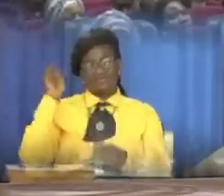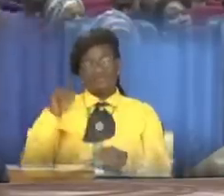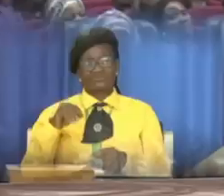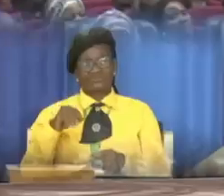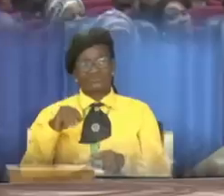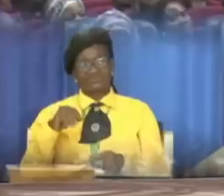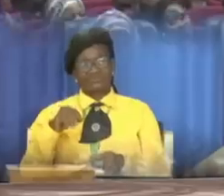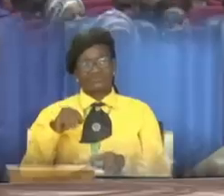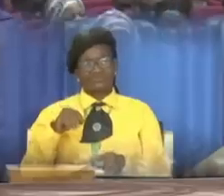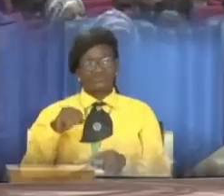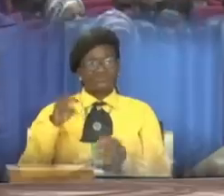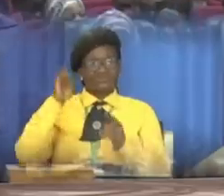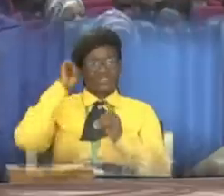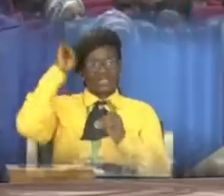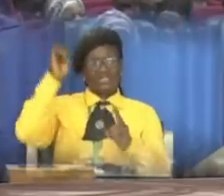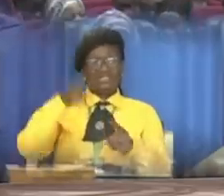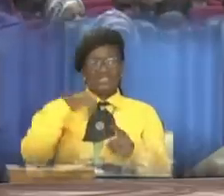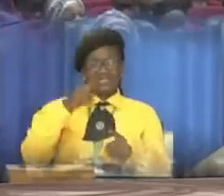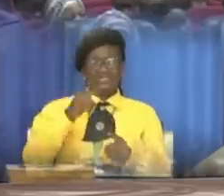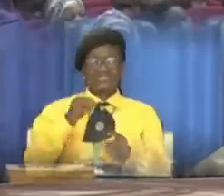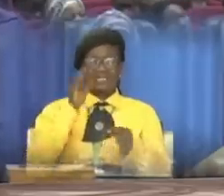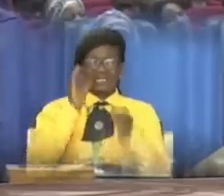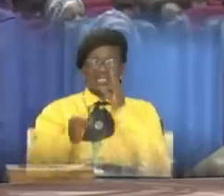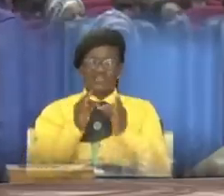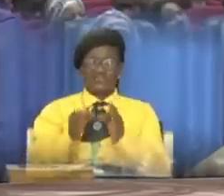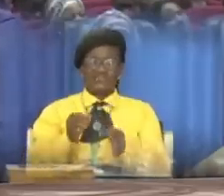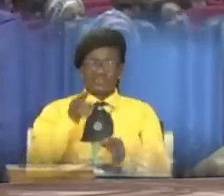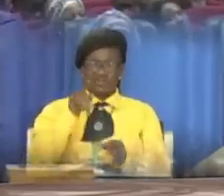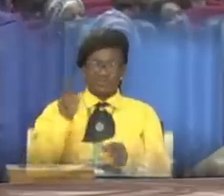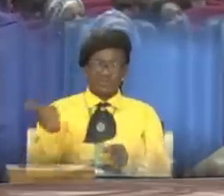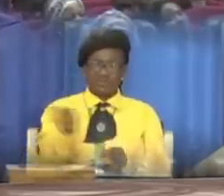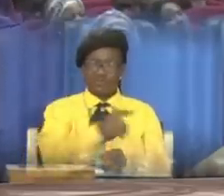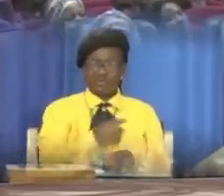He says, if you let me come in,